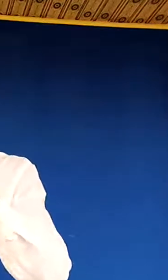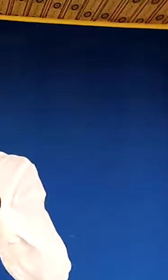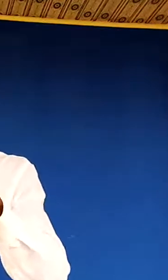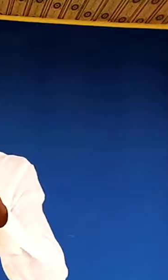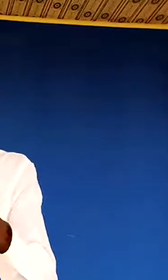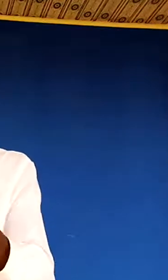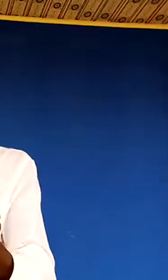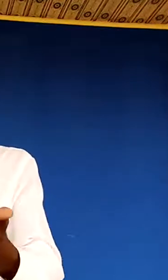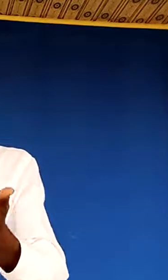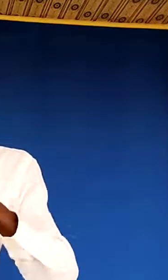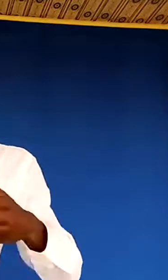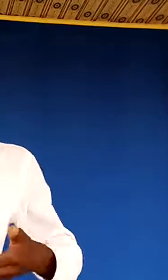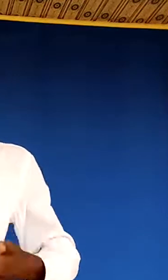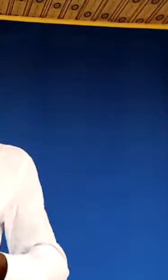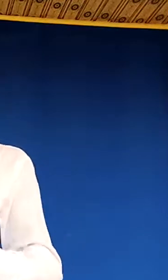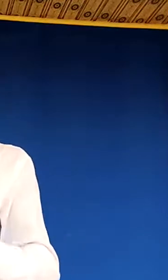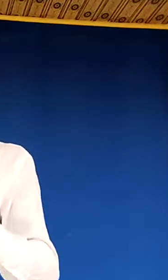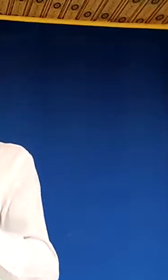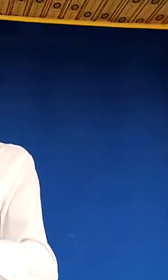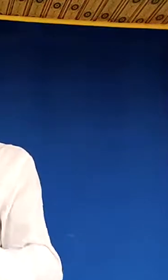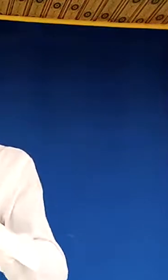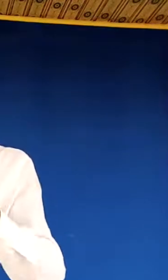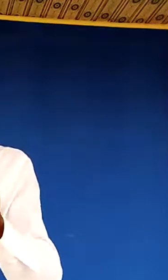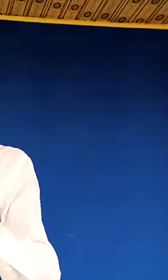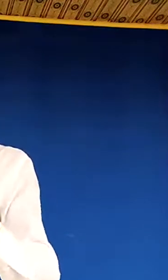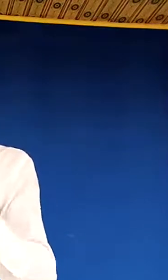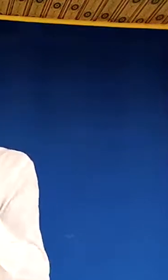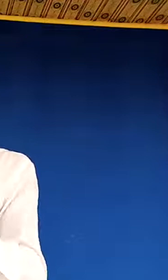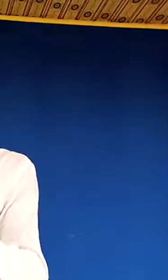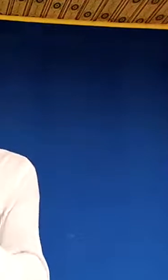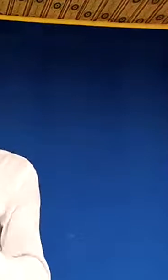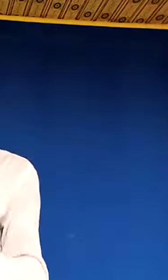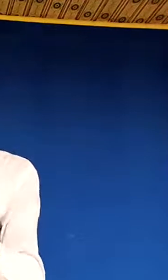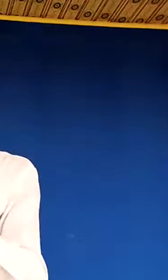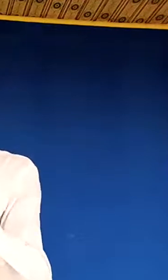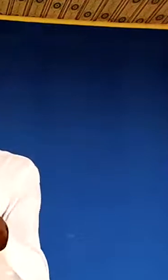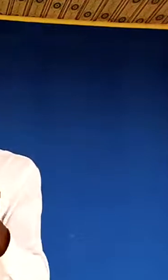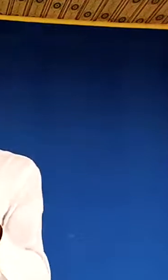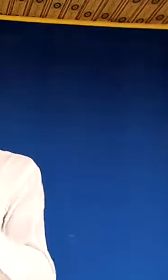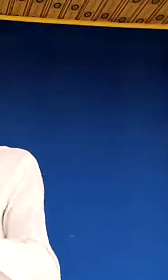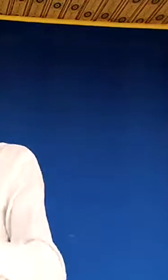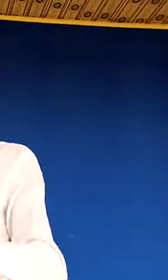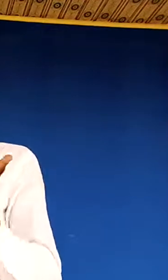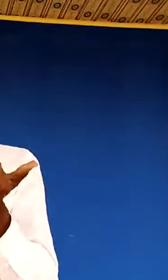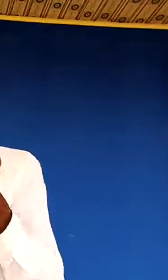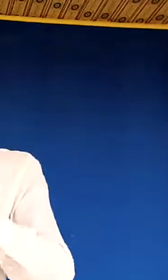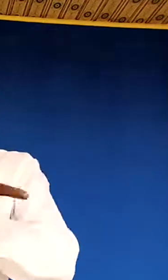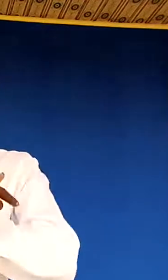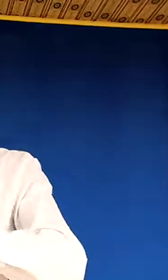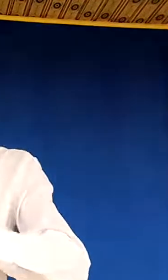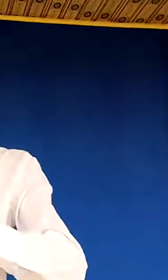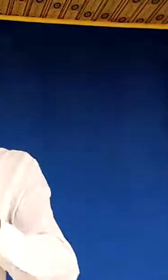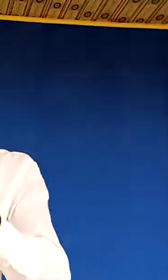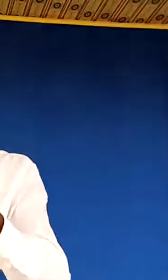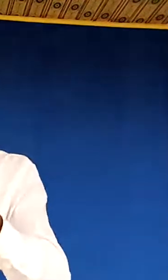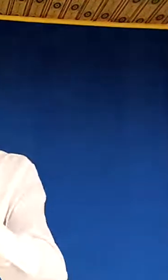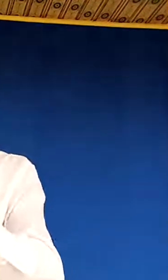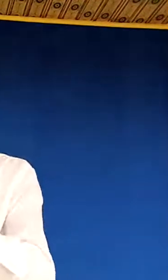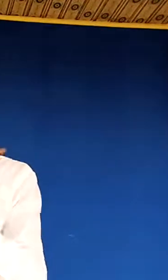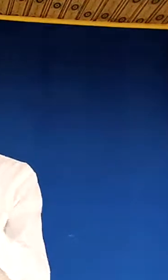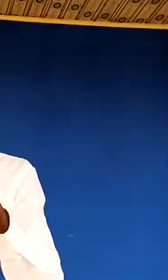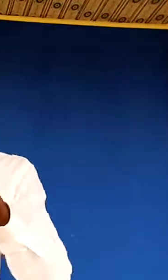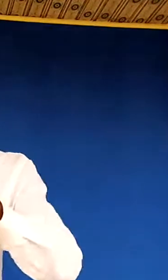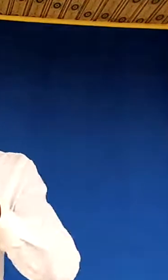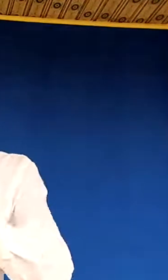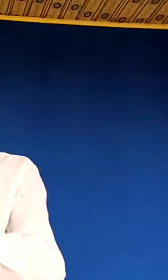those things that she has treated we will also ask her today. She has authored a book on fertility,